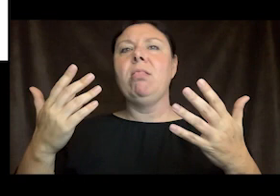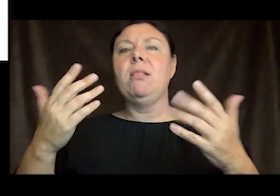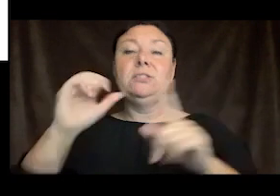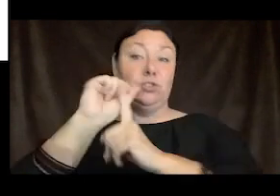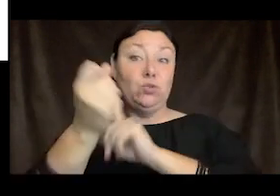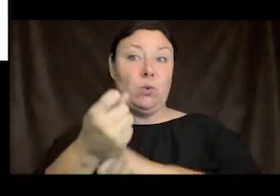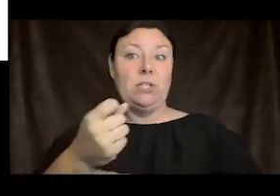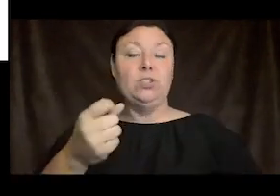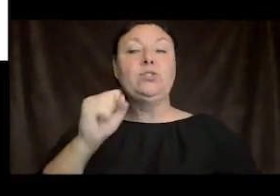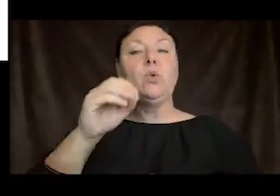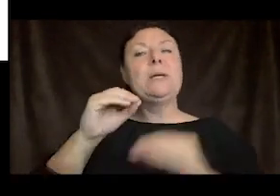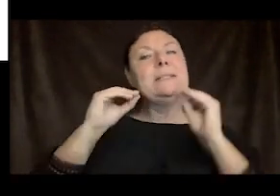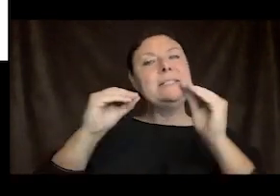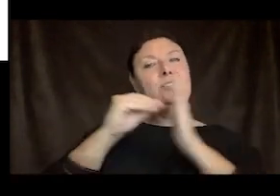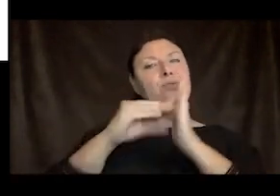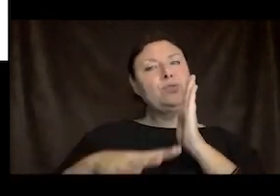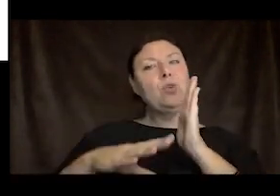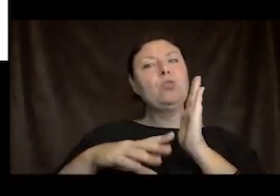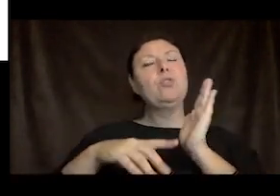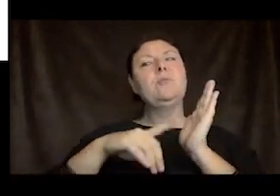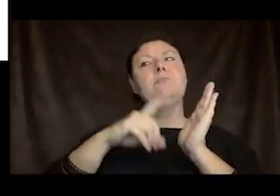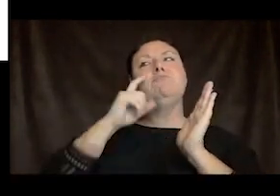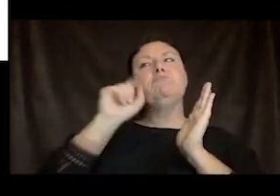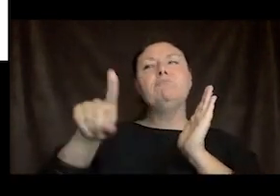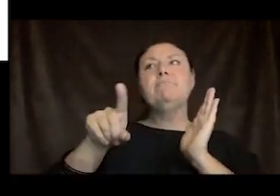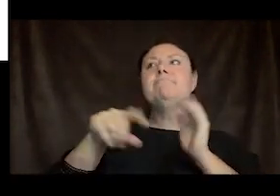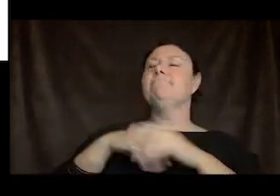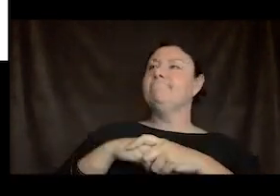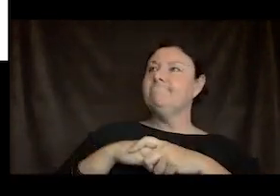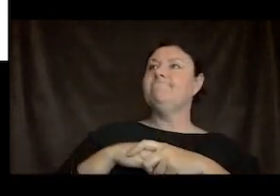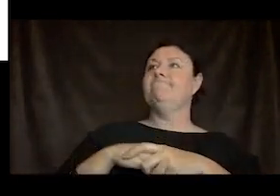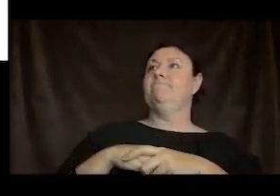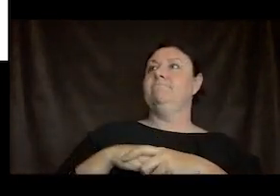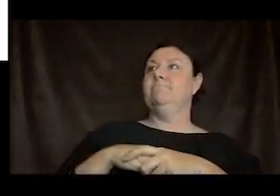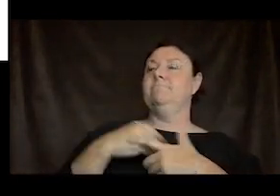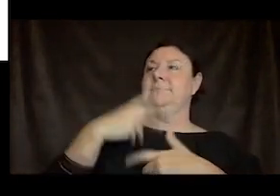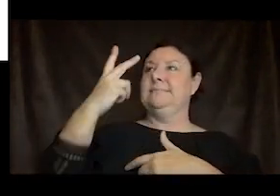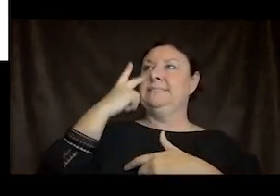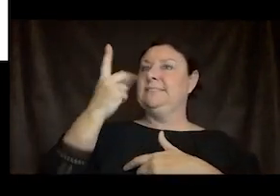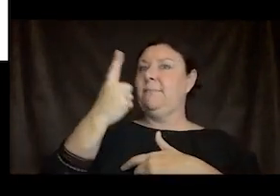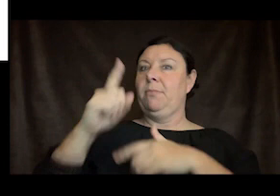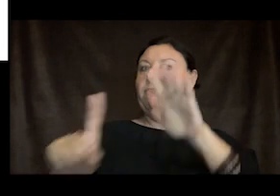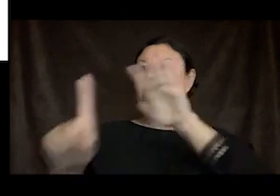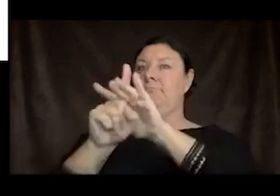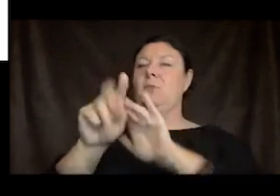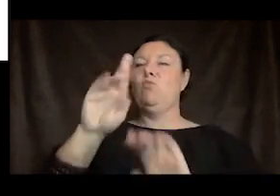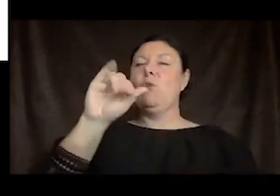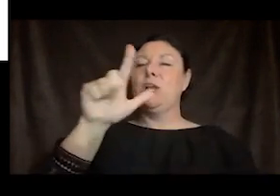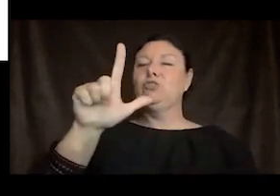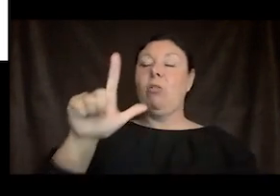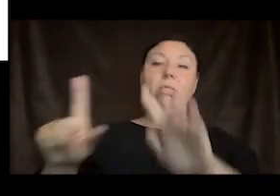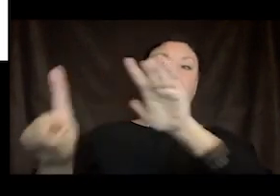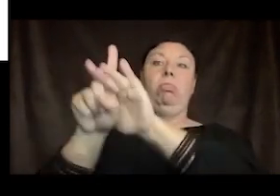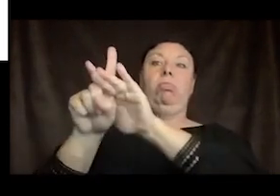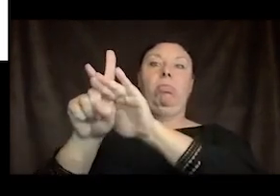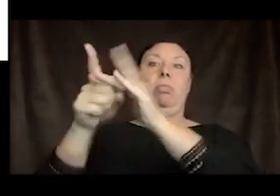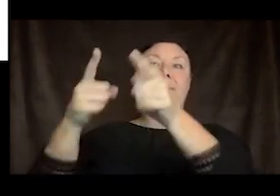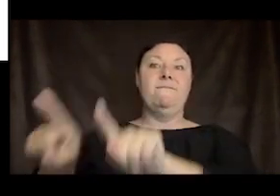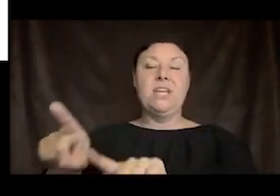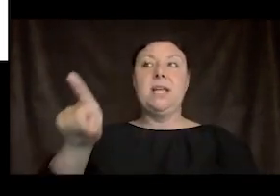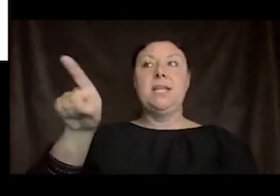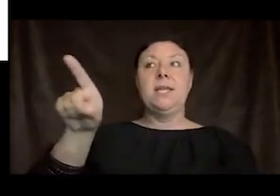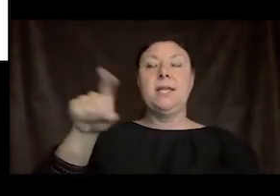understand that, I'm looking at something that's happening here, and this could very well